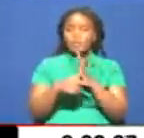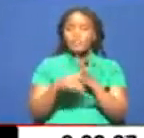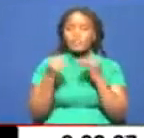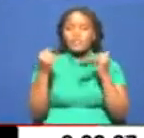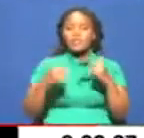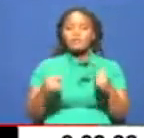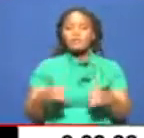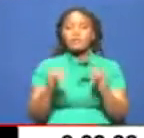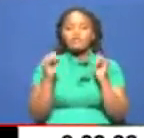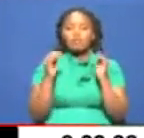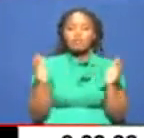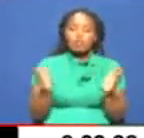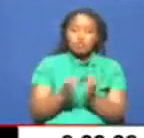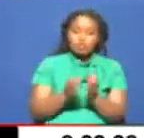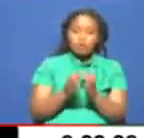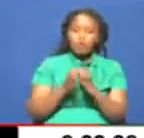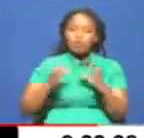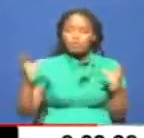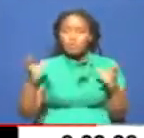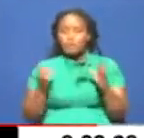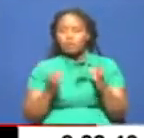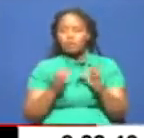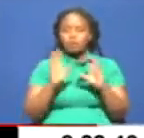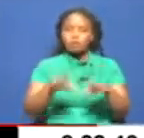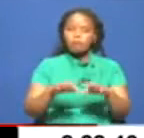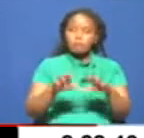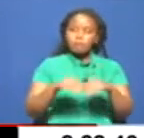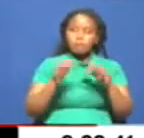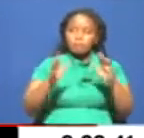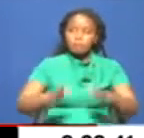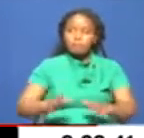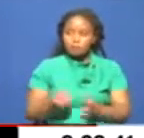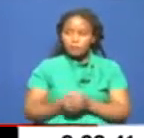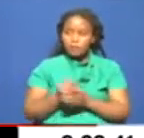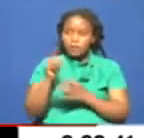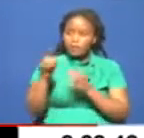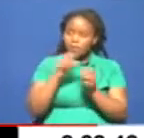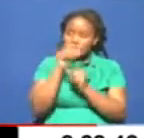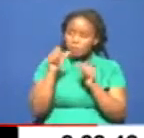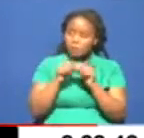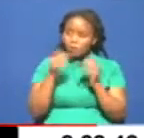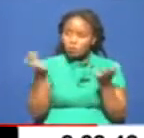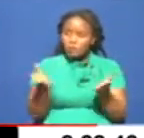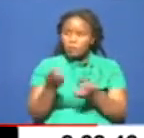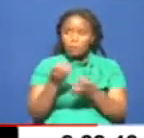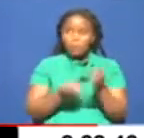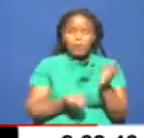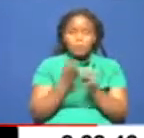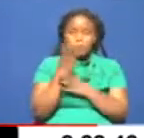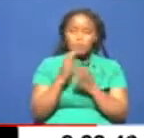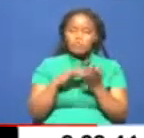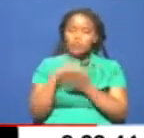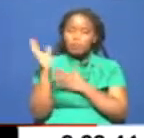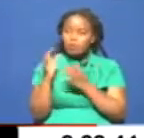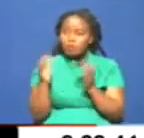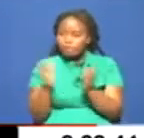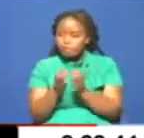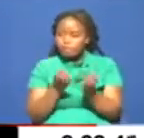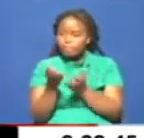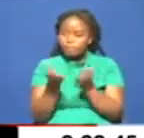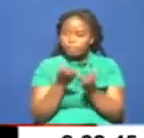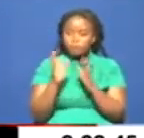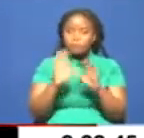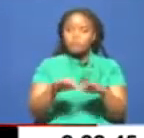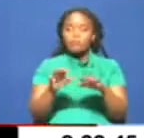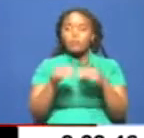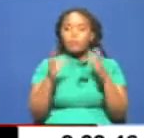small, medium and large-scale farmers. It's all about improving productivity and resilience among our smallholder farmers